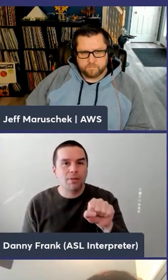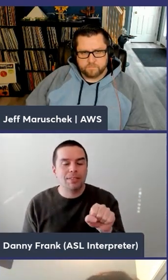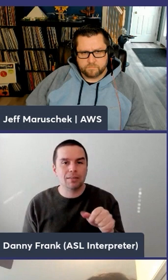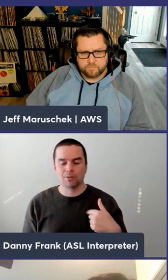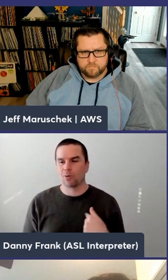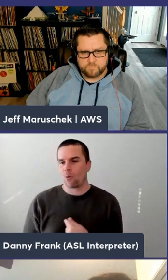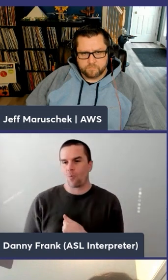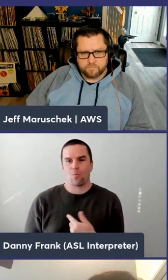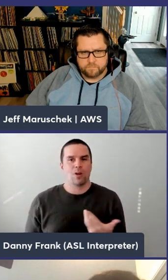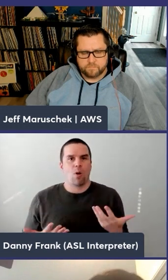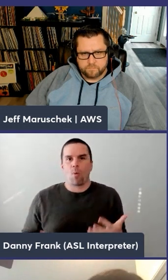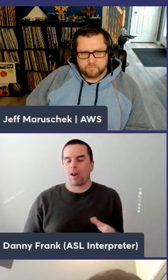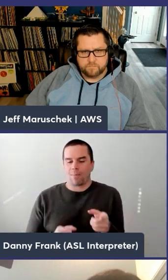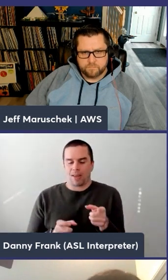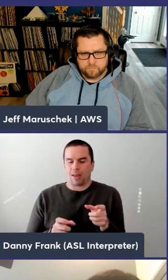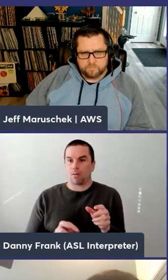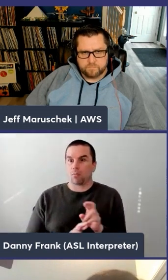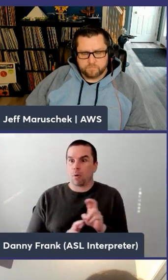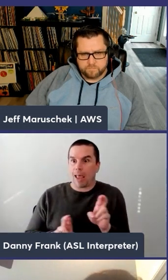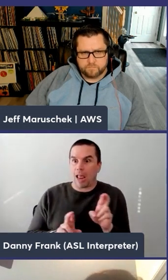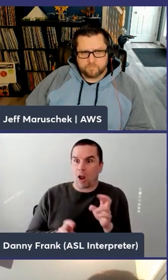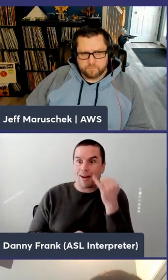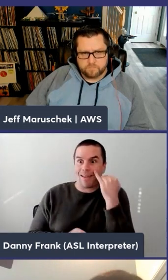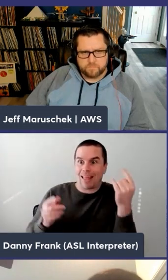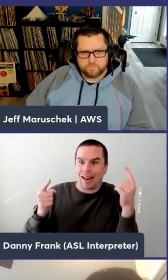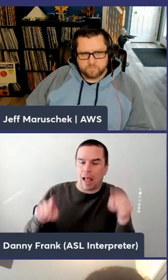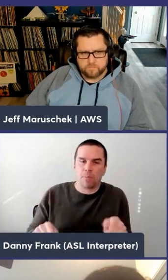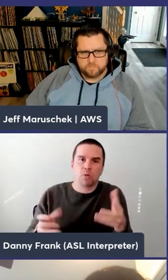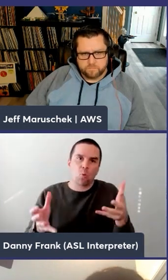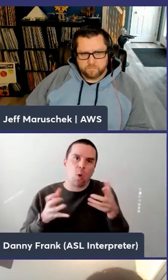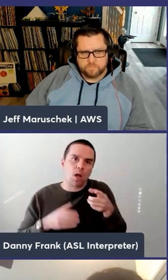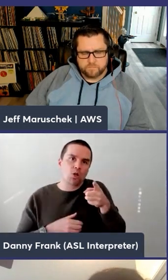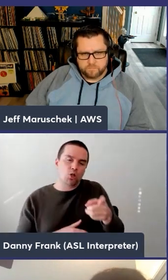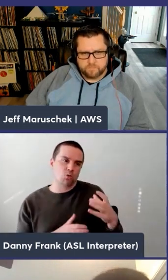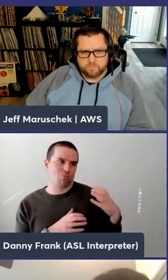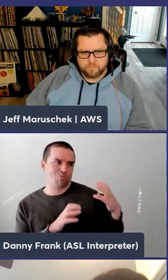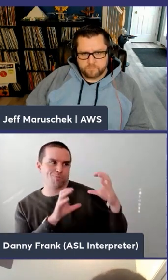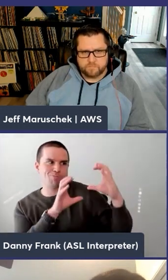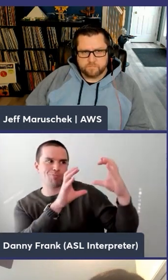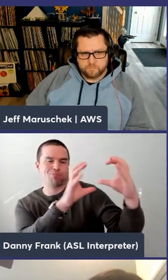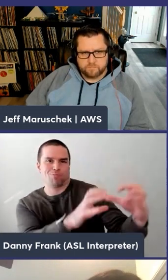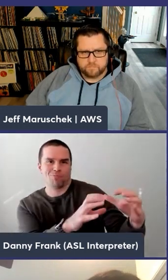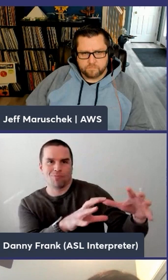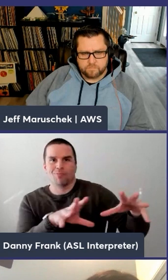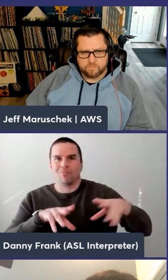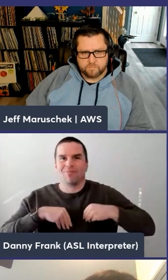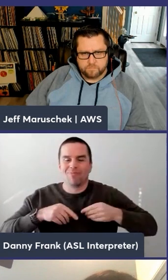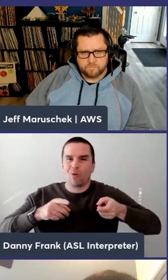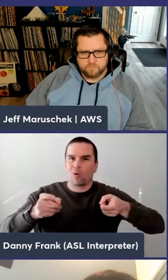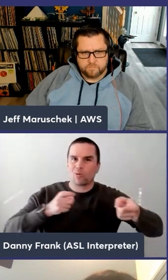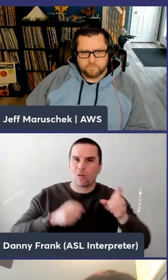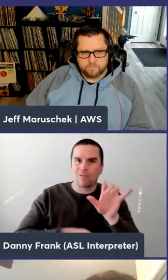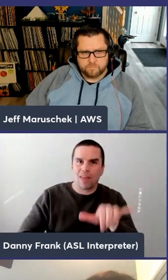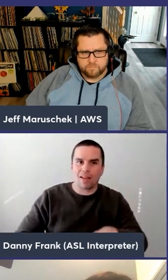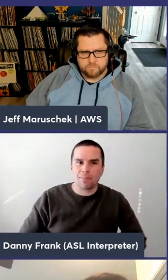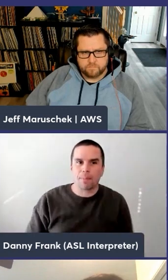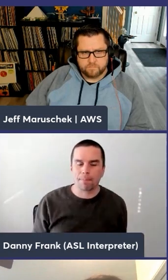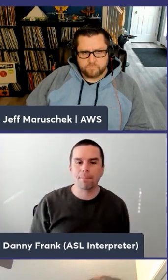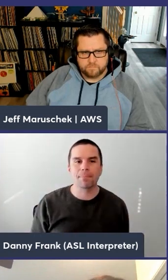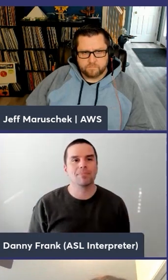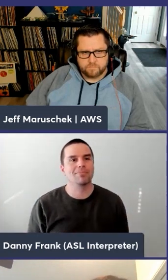so that we are just focusing on our business applications and making sure there's always availability for our customers. Sorry, I'm chuckling